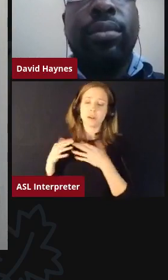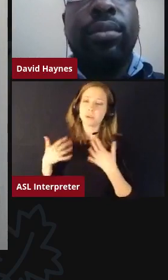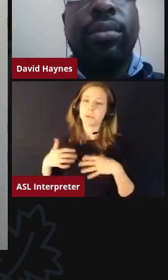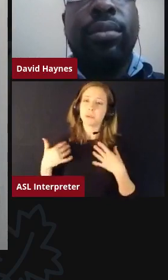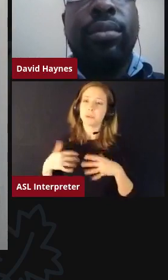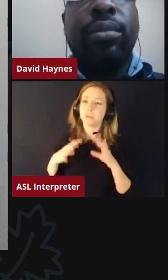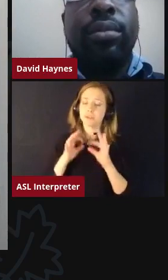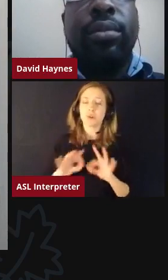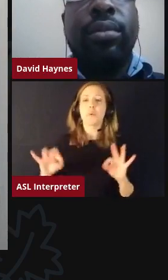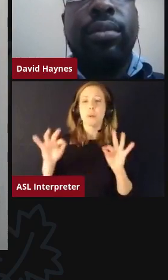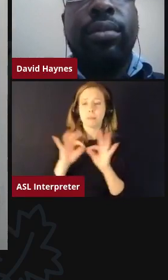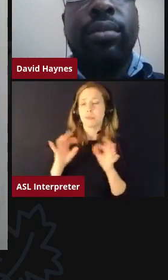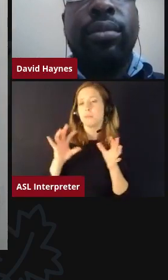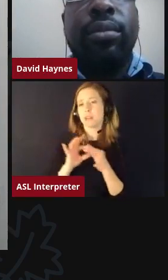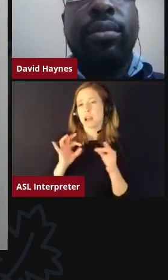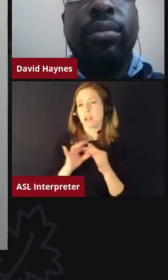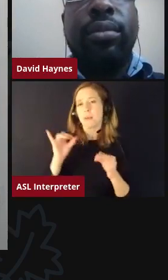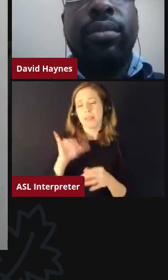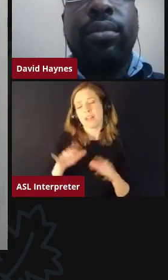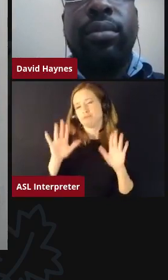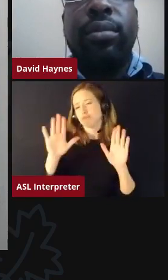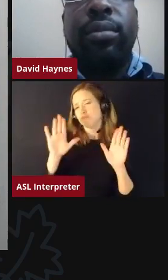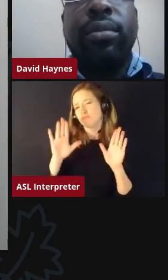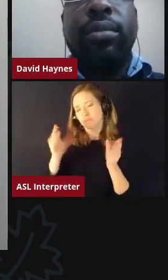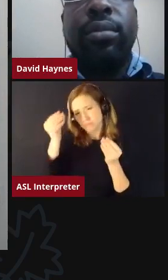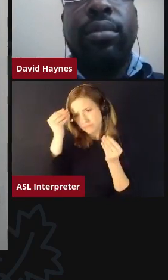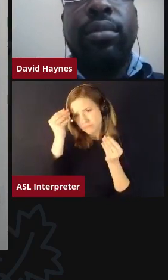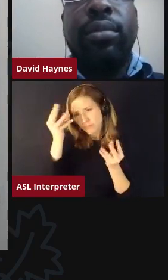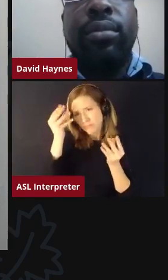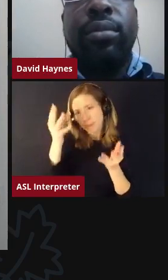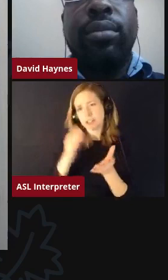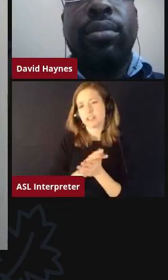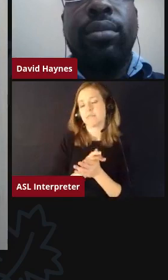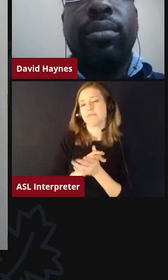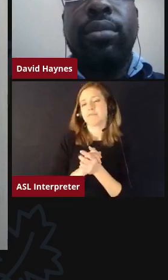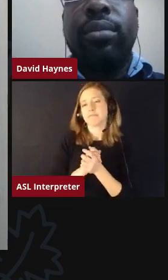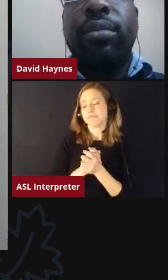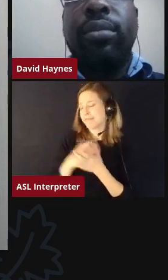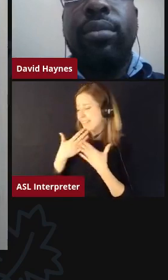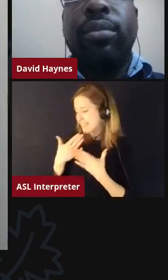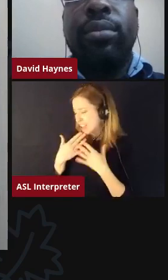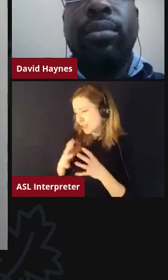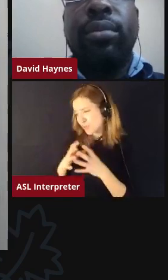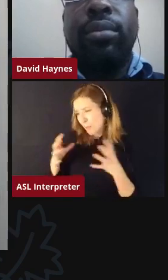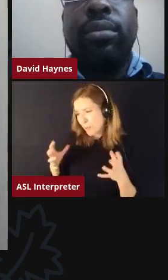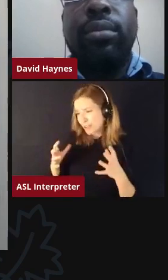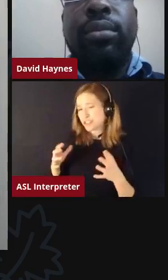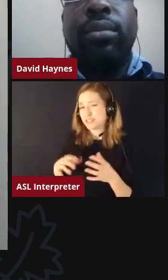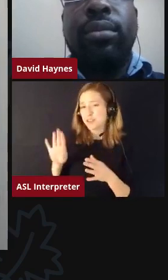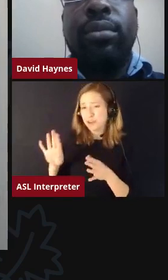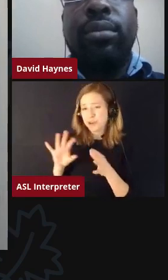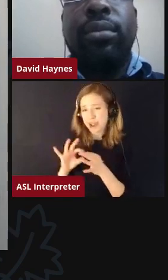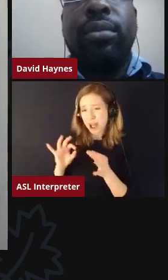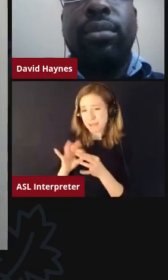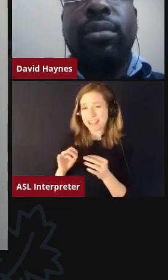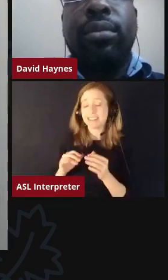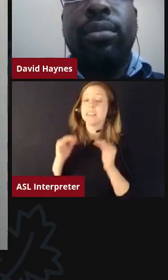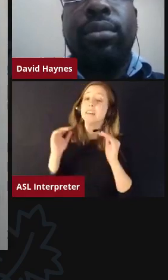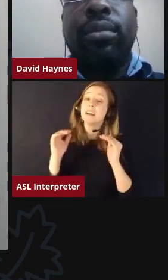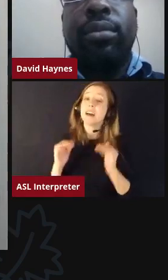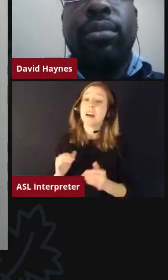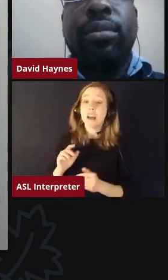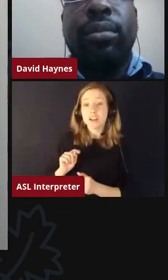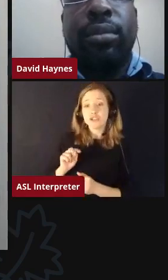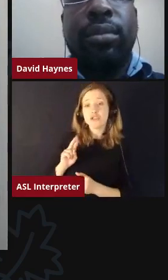great info. And thank you so much for joining us. And of course, your comment. Trina is asking, does